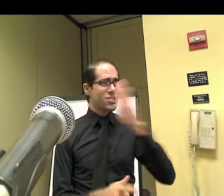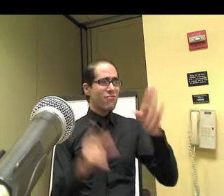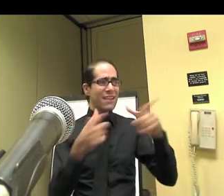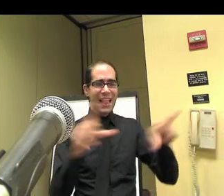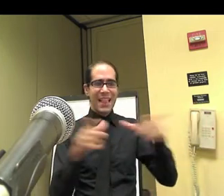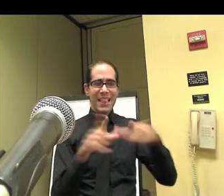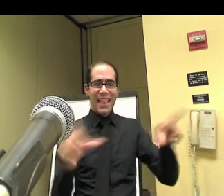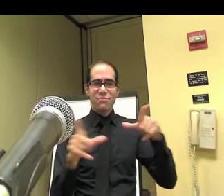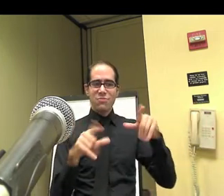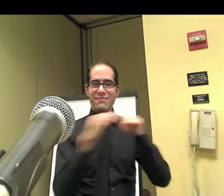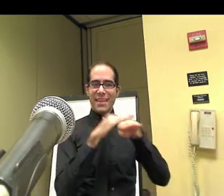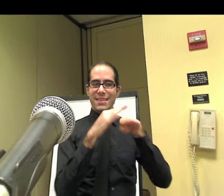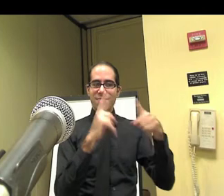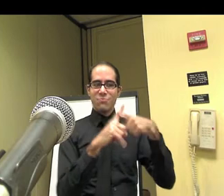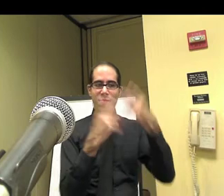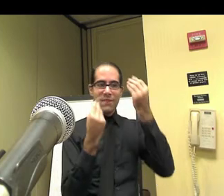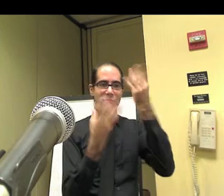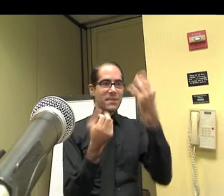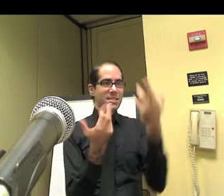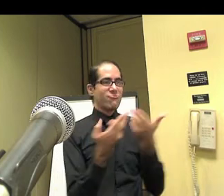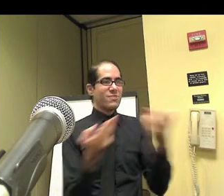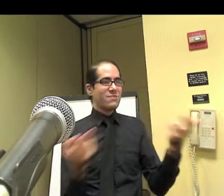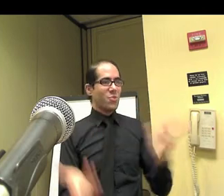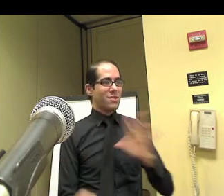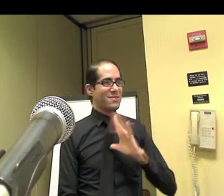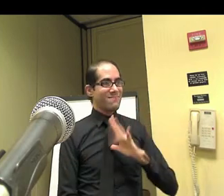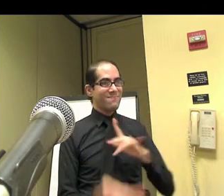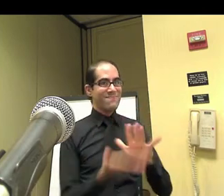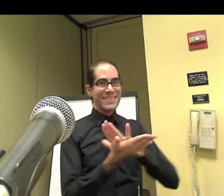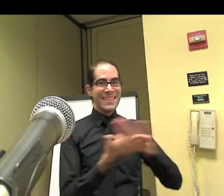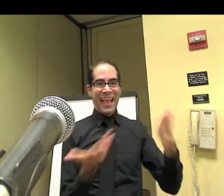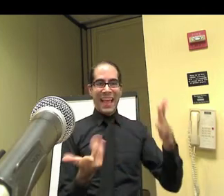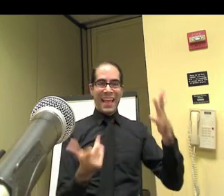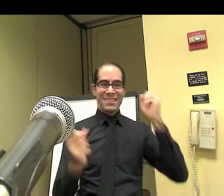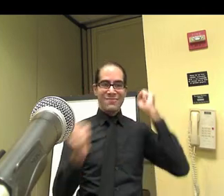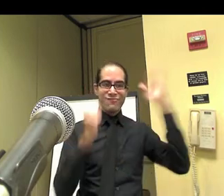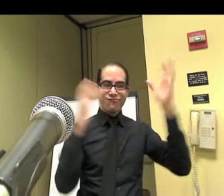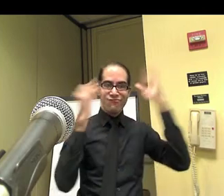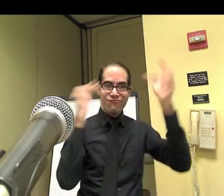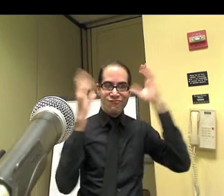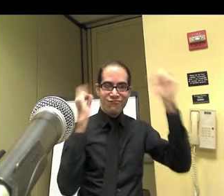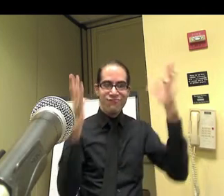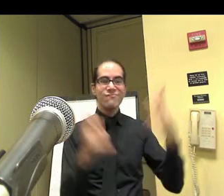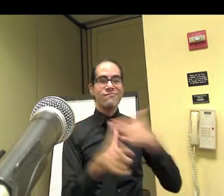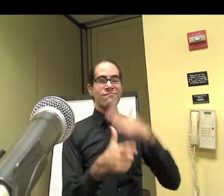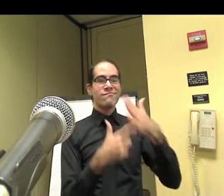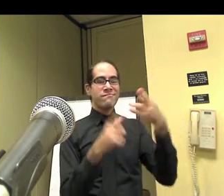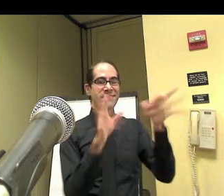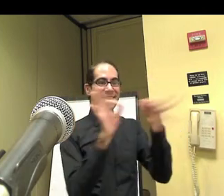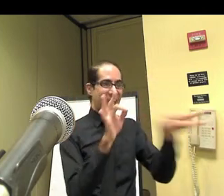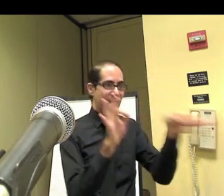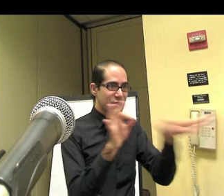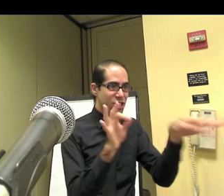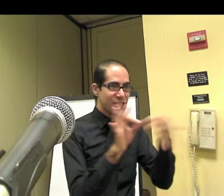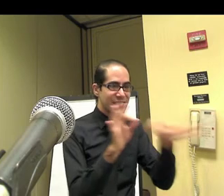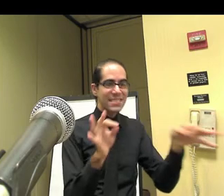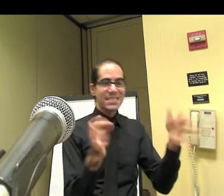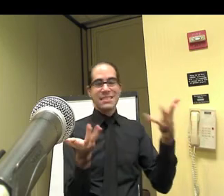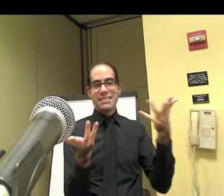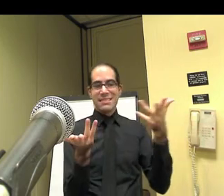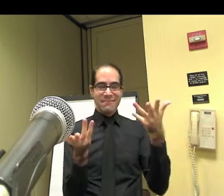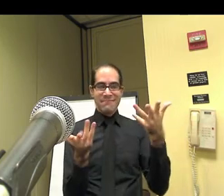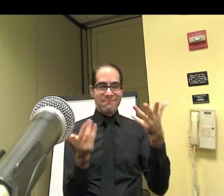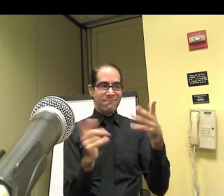The benefits, of course, are direct language access to the information and resources that are provided.